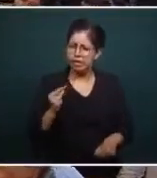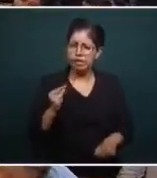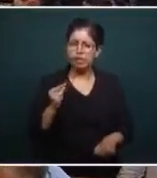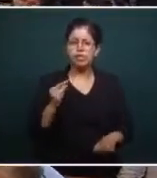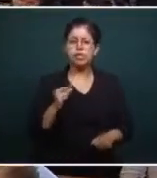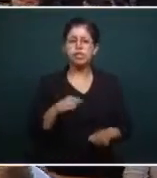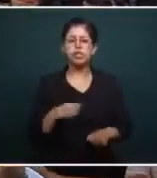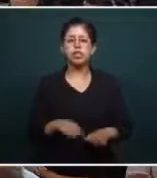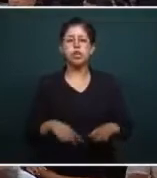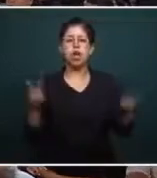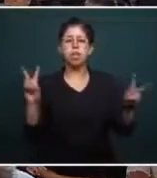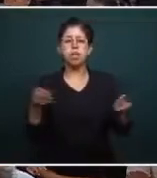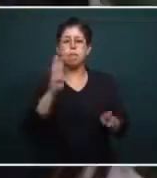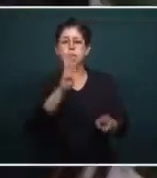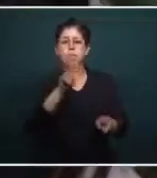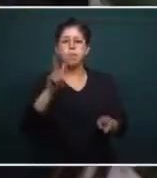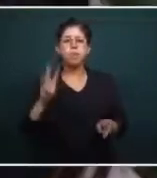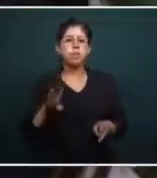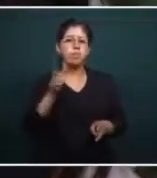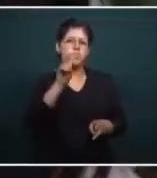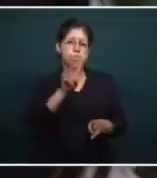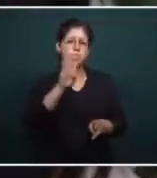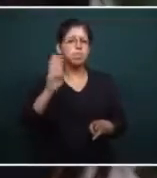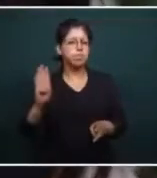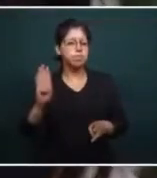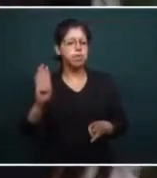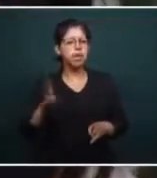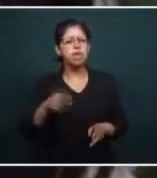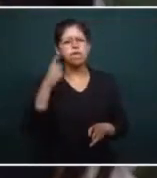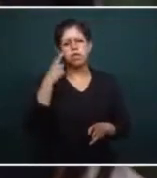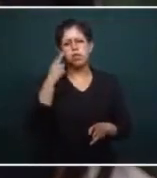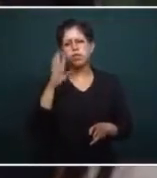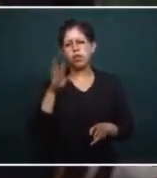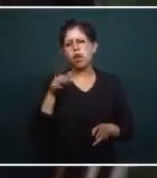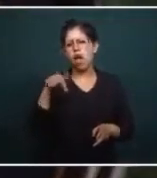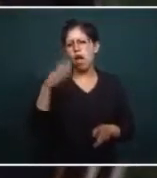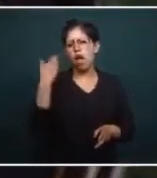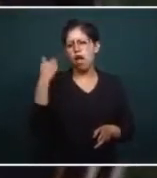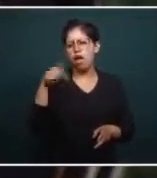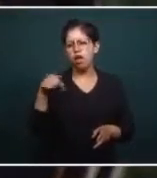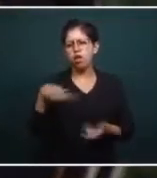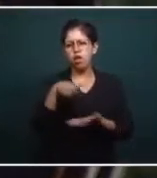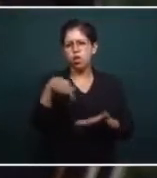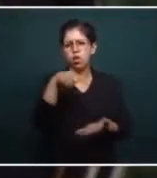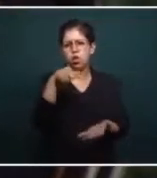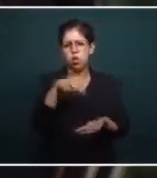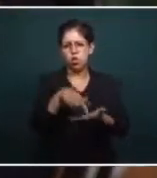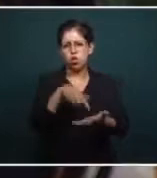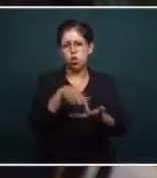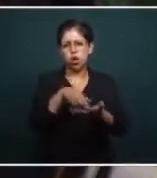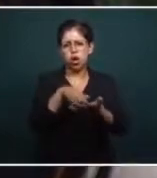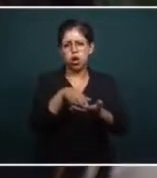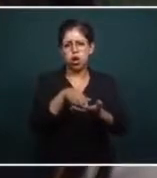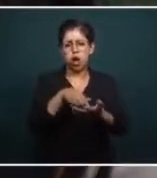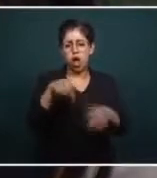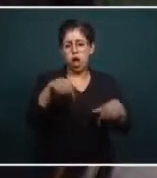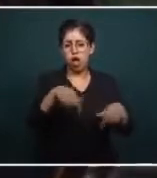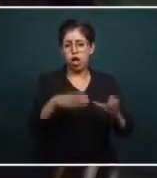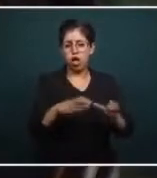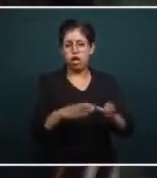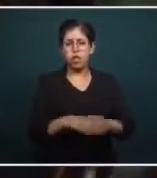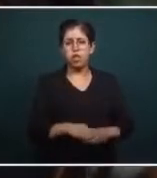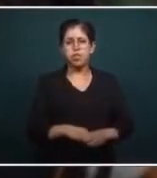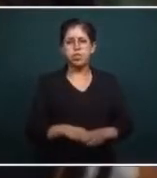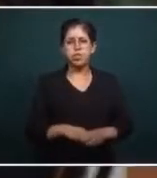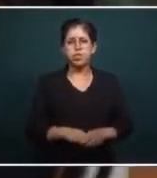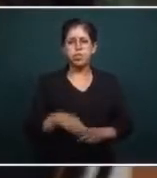tema de return Valle to de Bravo. the thing. Fíjese que había una base aquí There de was a operación base de here la of Marina. operation from the Nos Marines cuentan